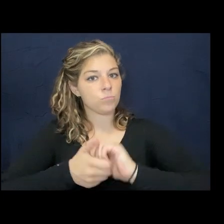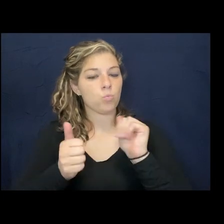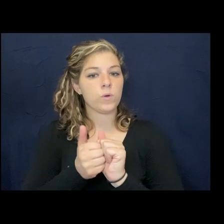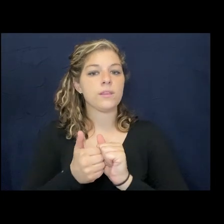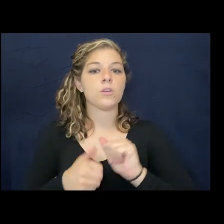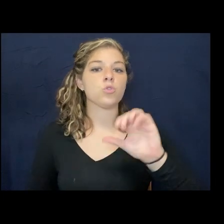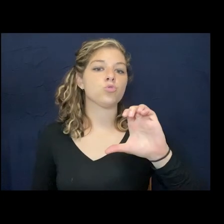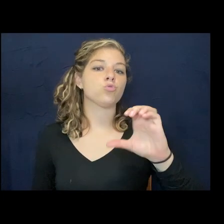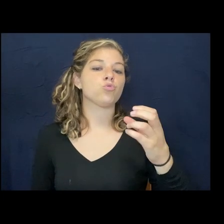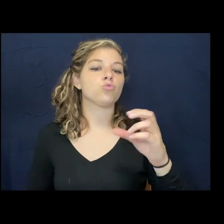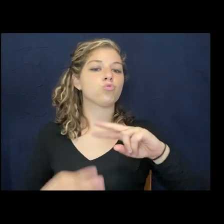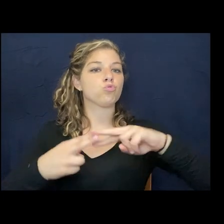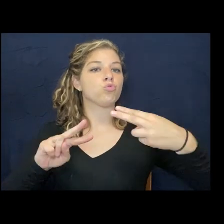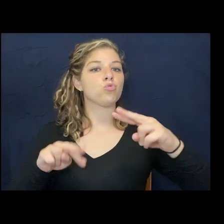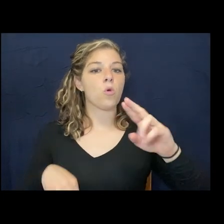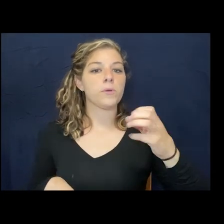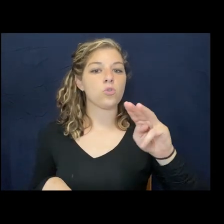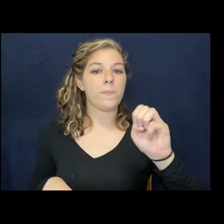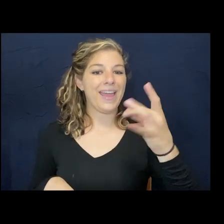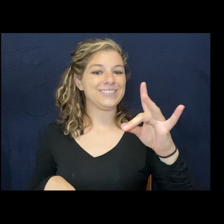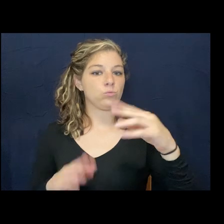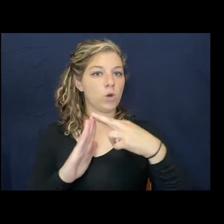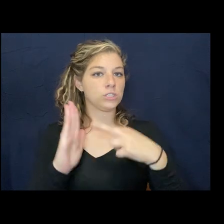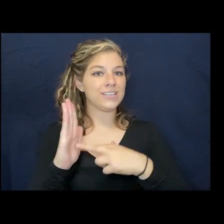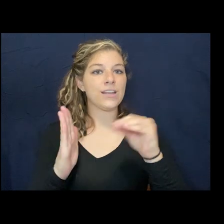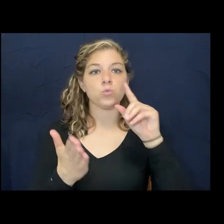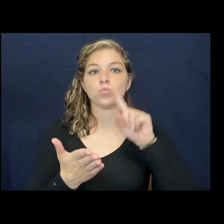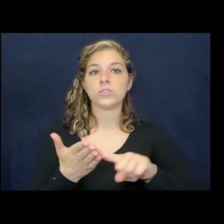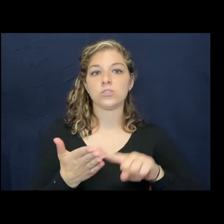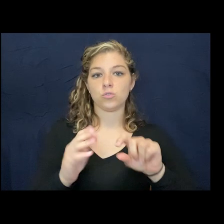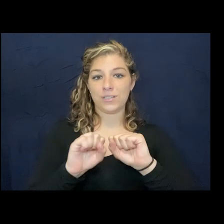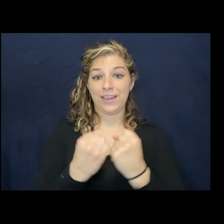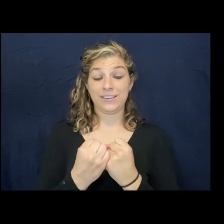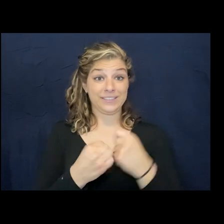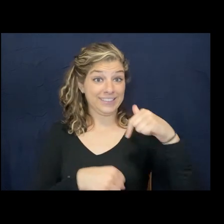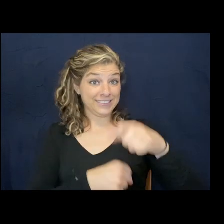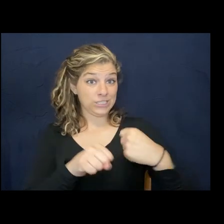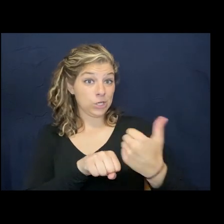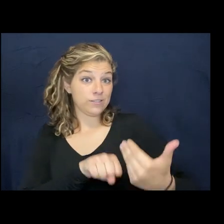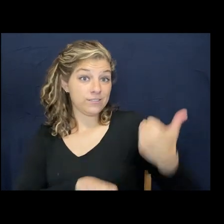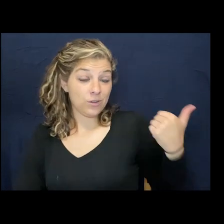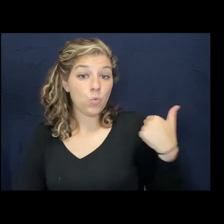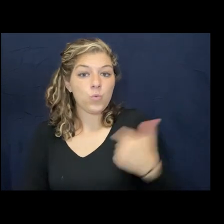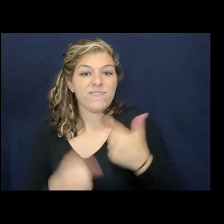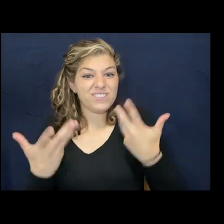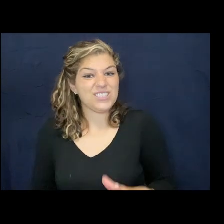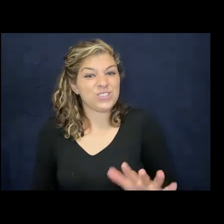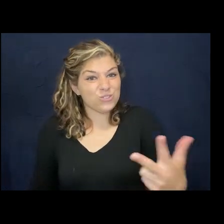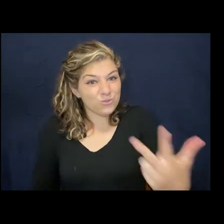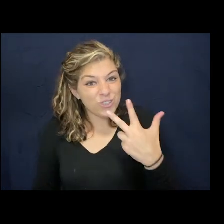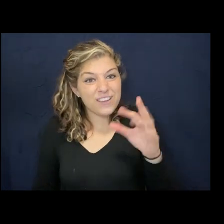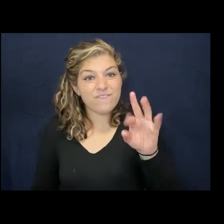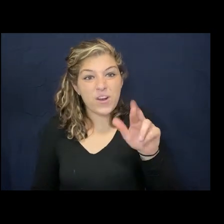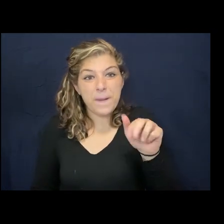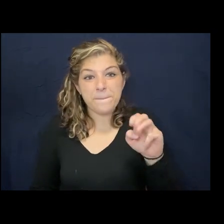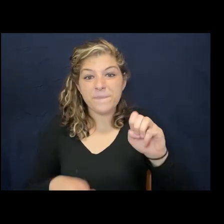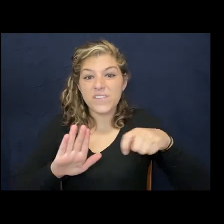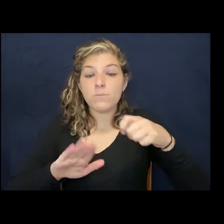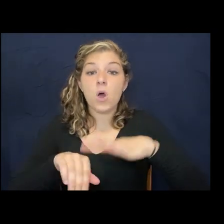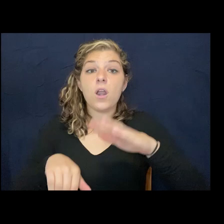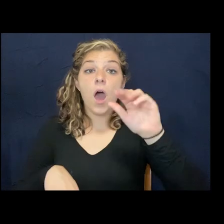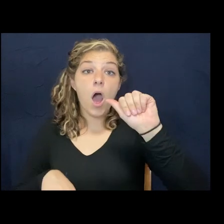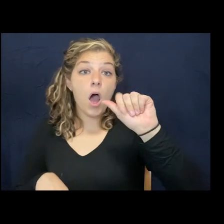collaboration with the Chromosome 18 Registry and Research Society. Earlier this year, we completed filming three frame films on